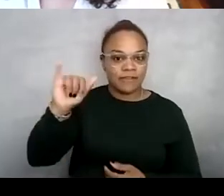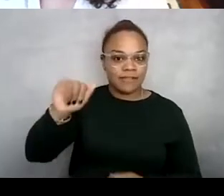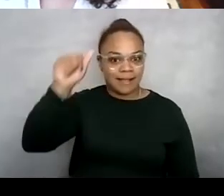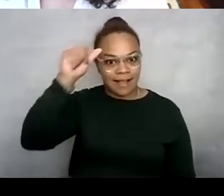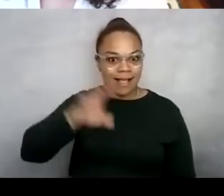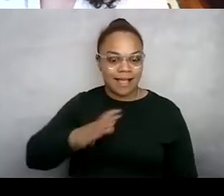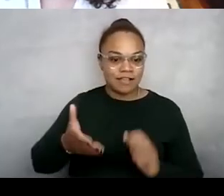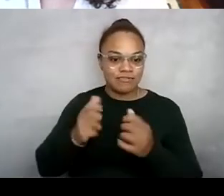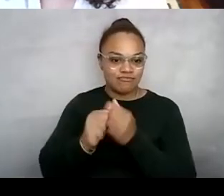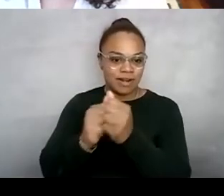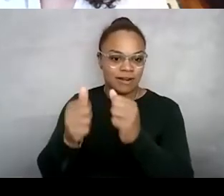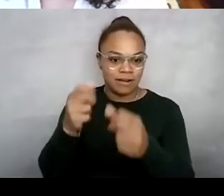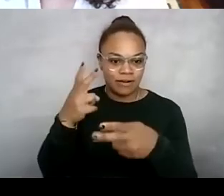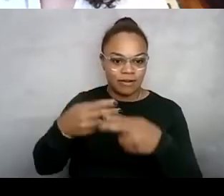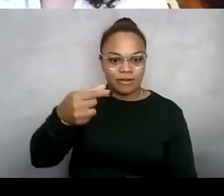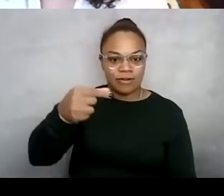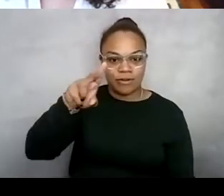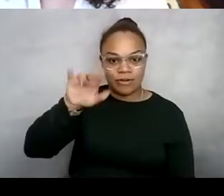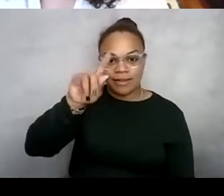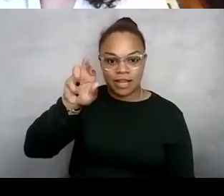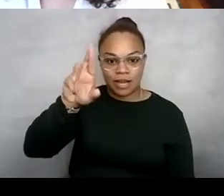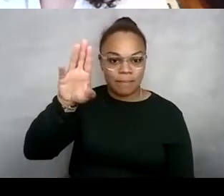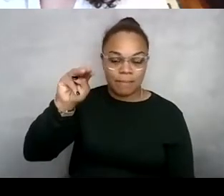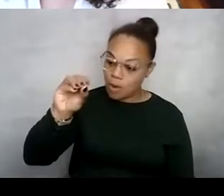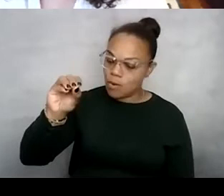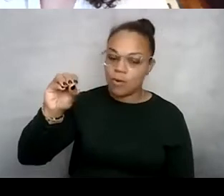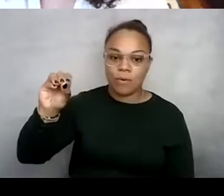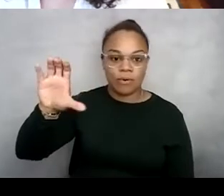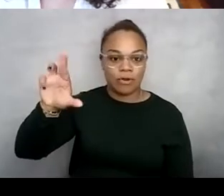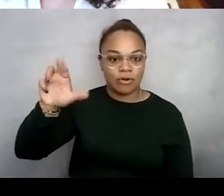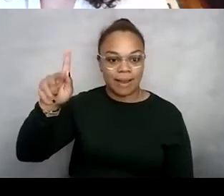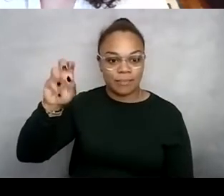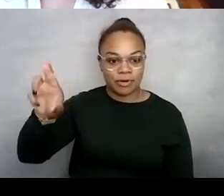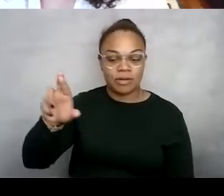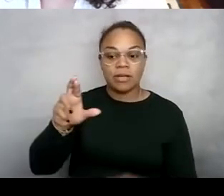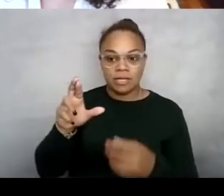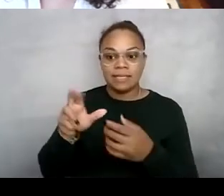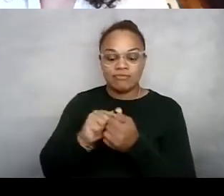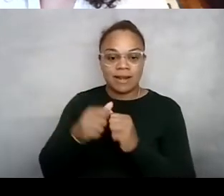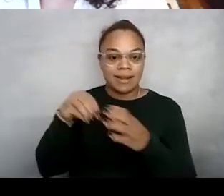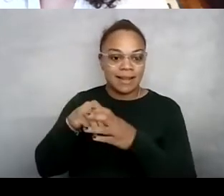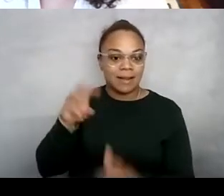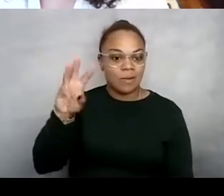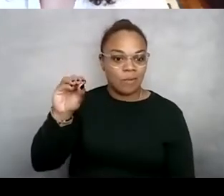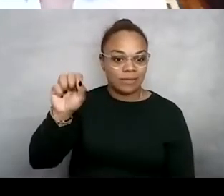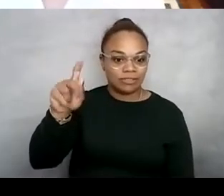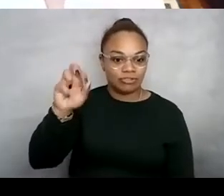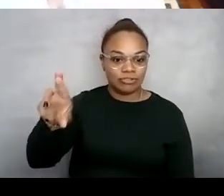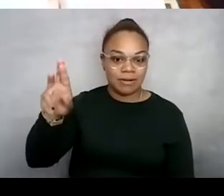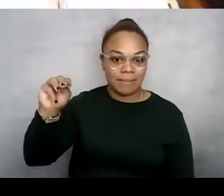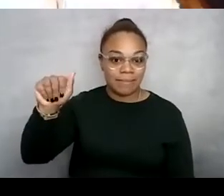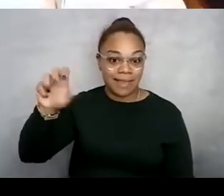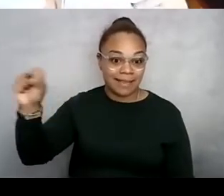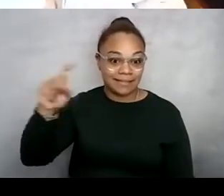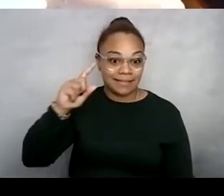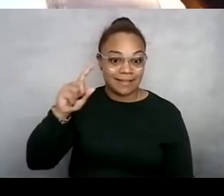running called Guillermo Kramer, and he's running in Worcester, Massachusetts for city council. That's my hometown. He